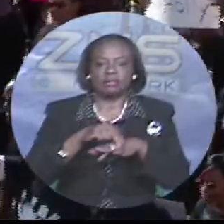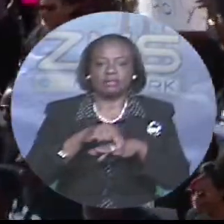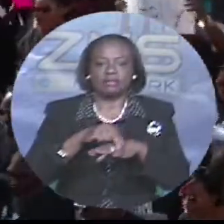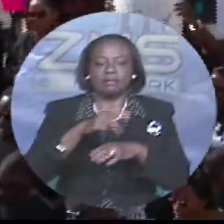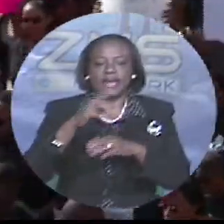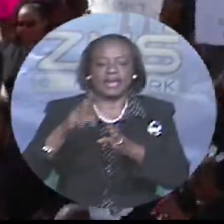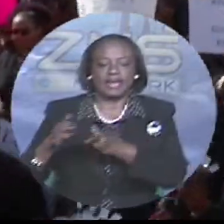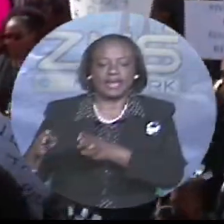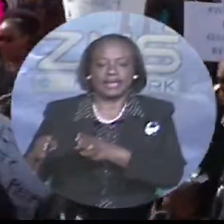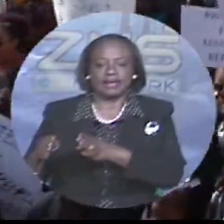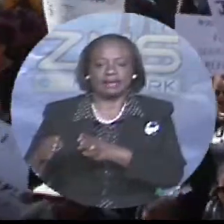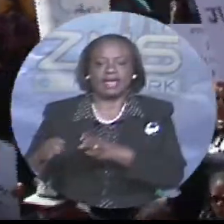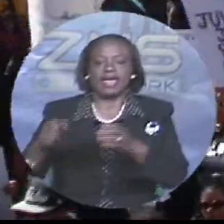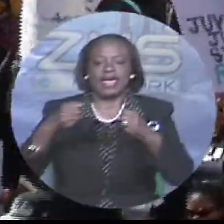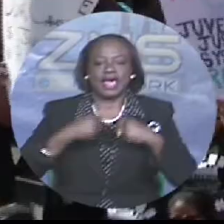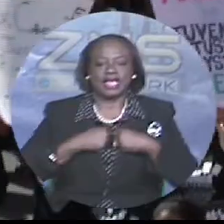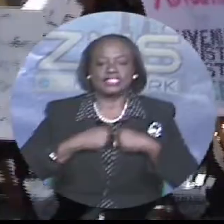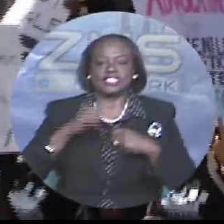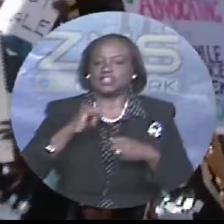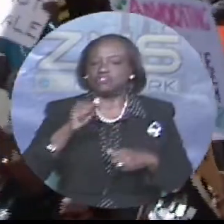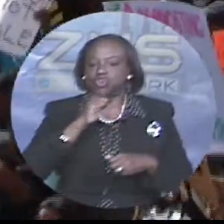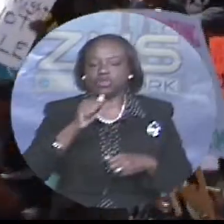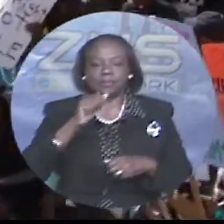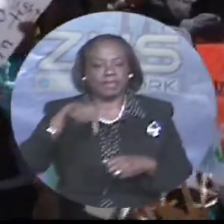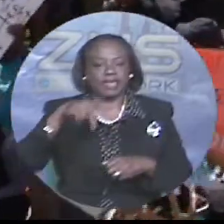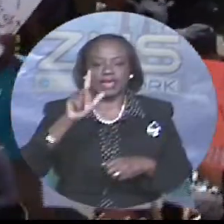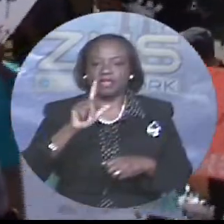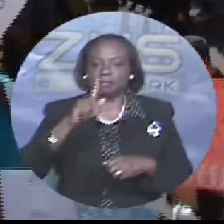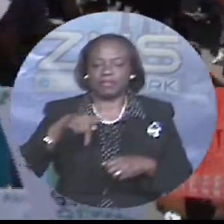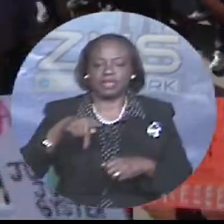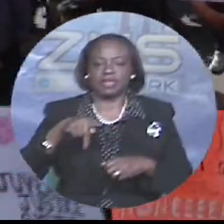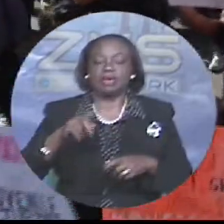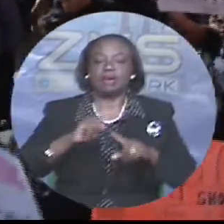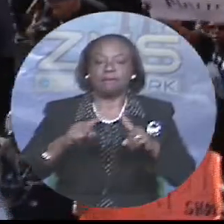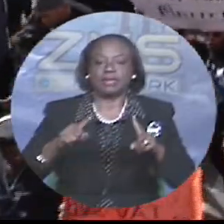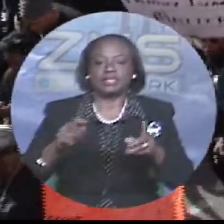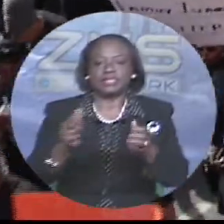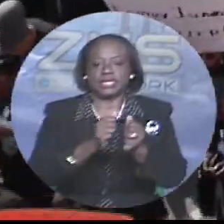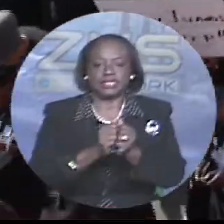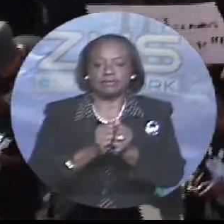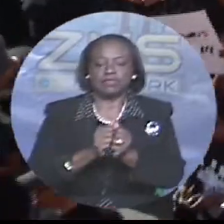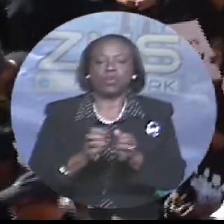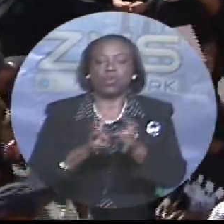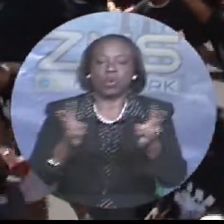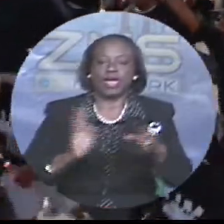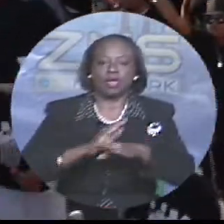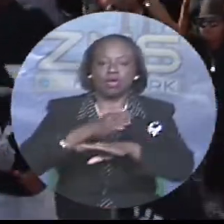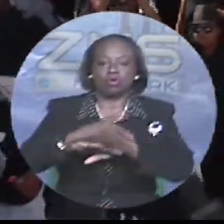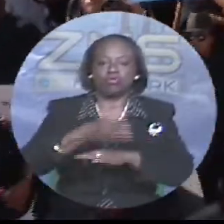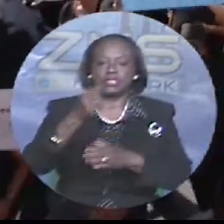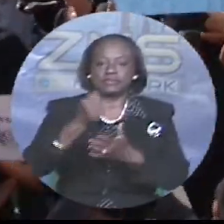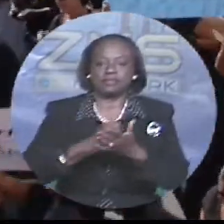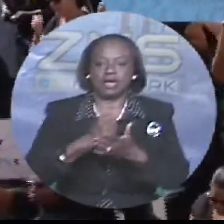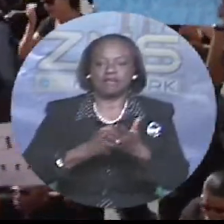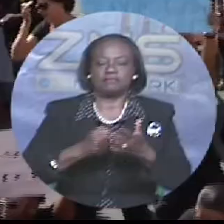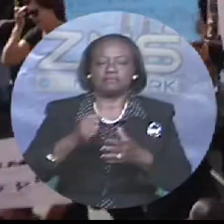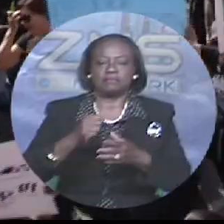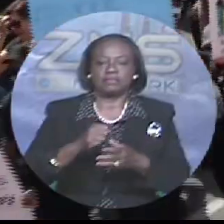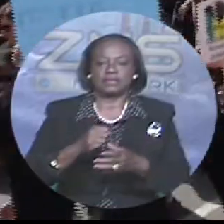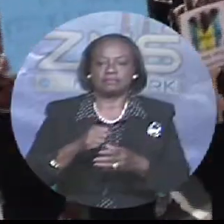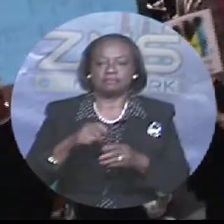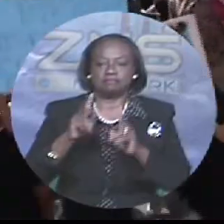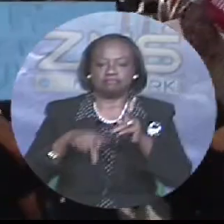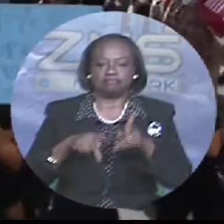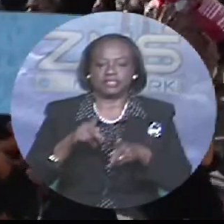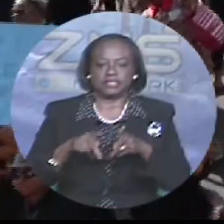which should not be perceived as PLP ones, but have incorporated a collaboration of a wide cross-section of stakeholders. As